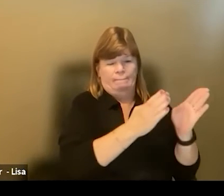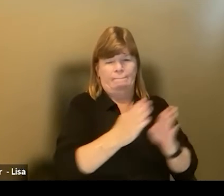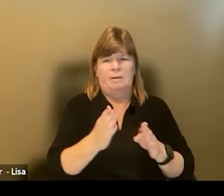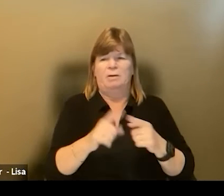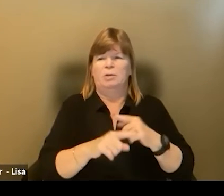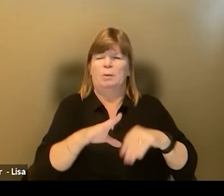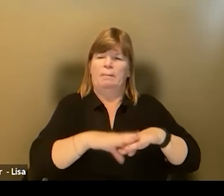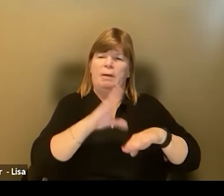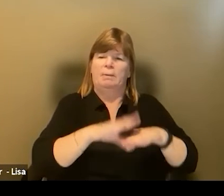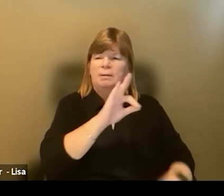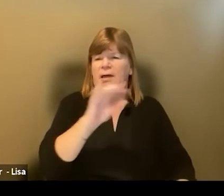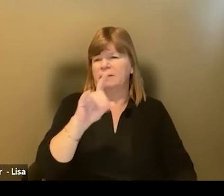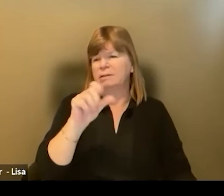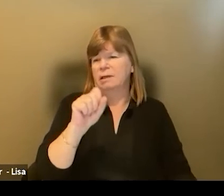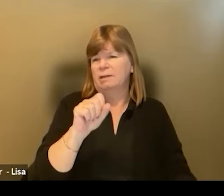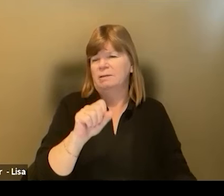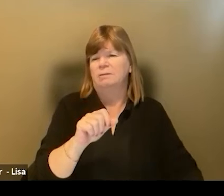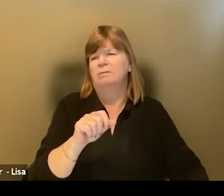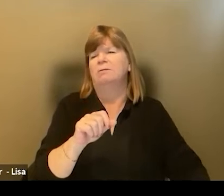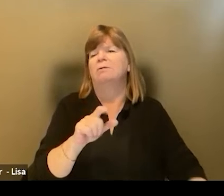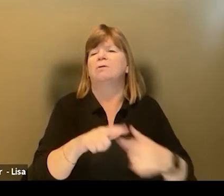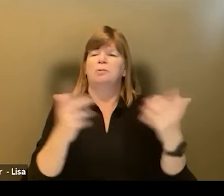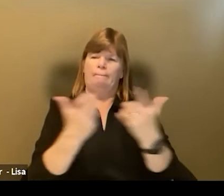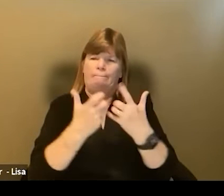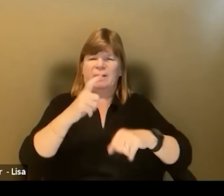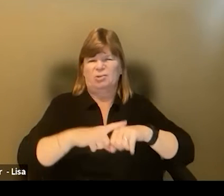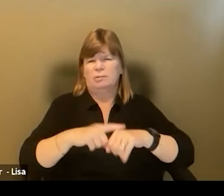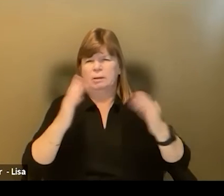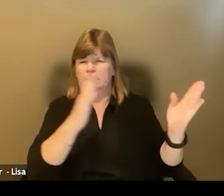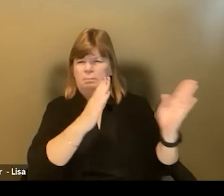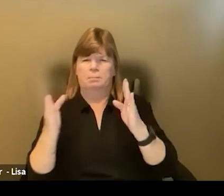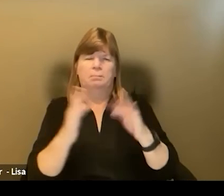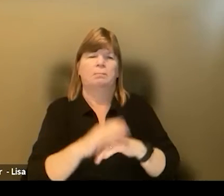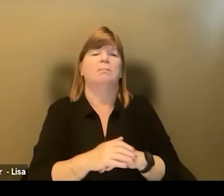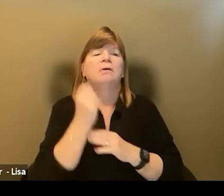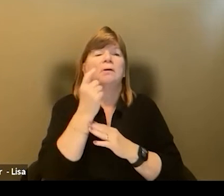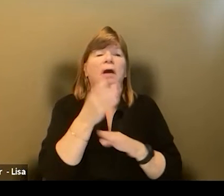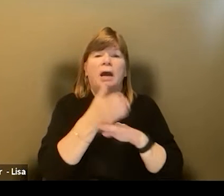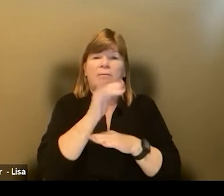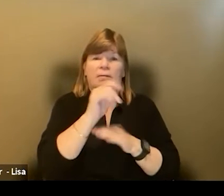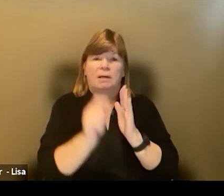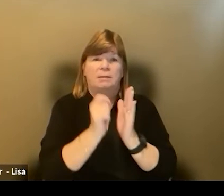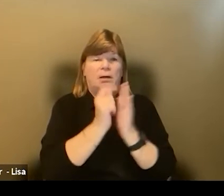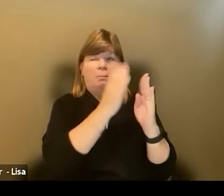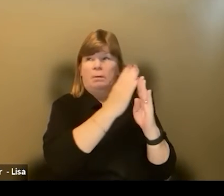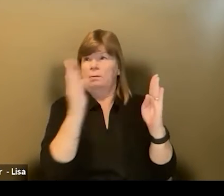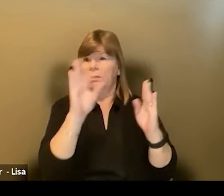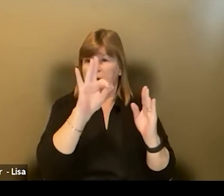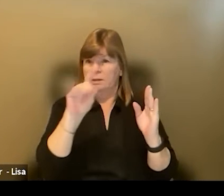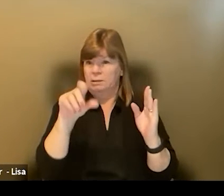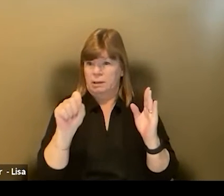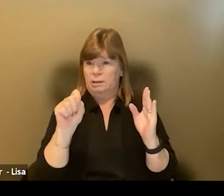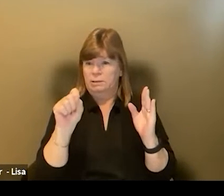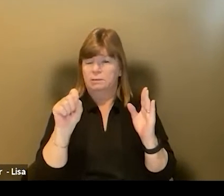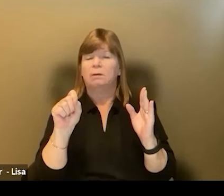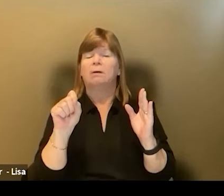minimum of 90-day period to match the timeframes in existing managed care programs. Following this period, this 90-day period,